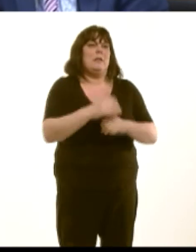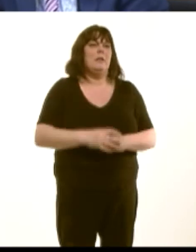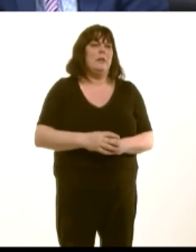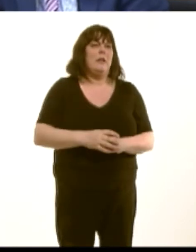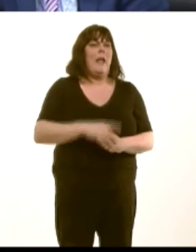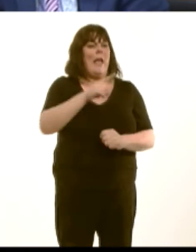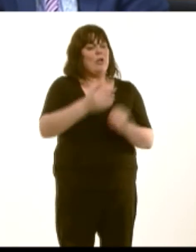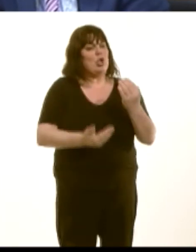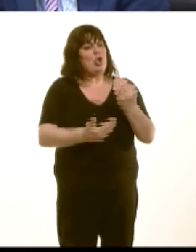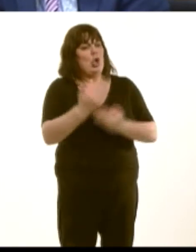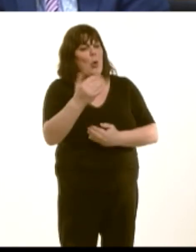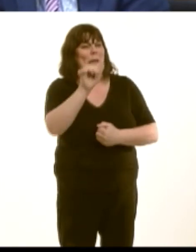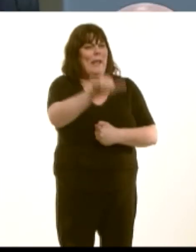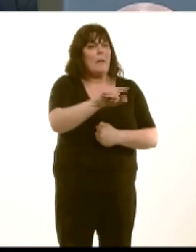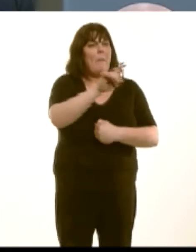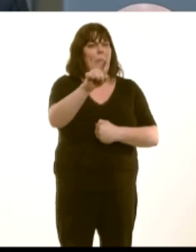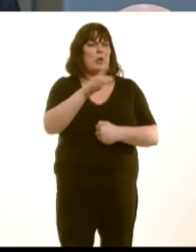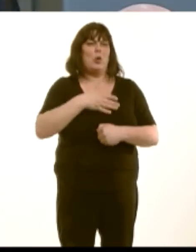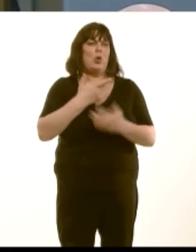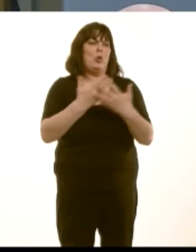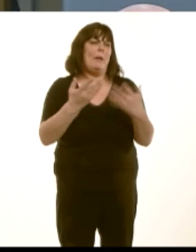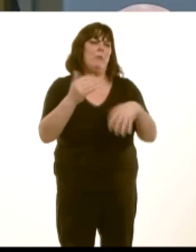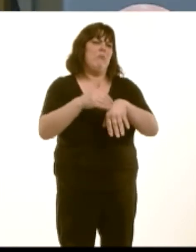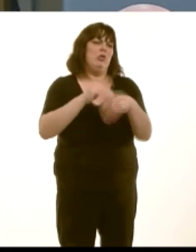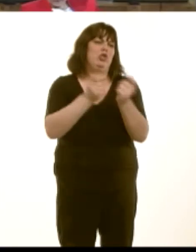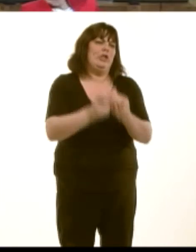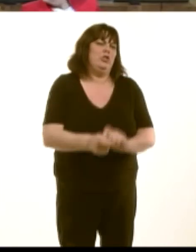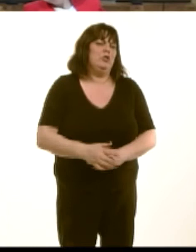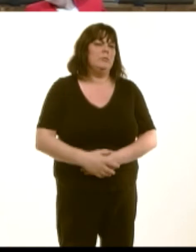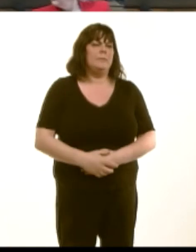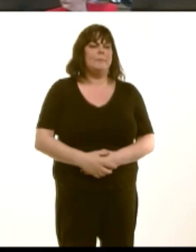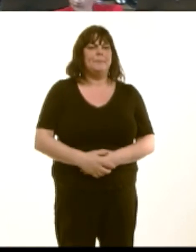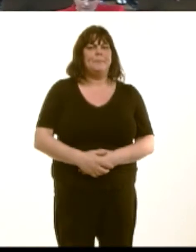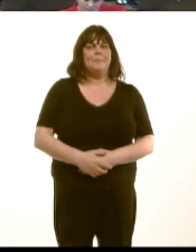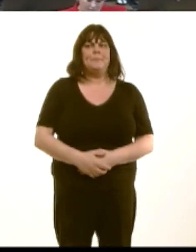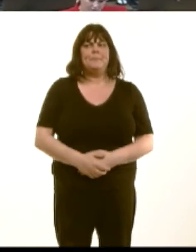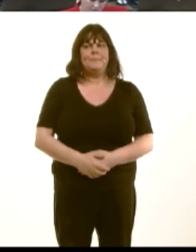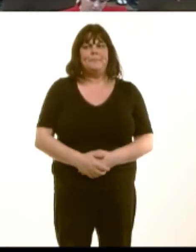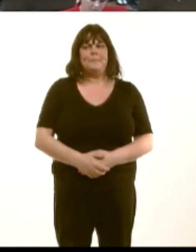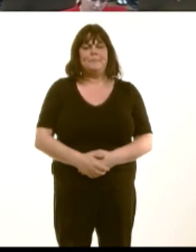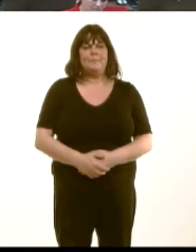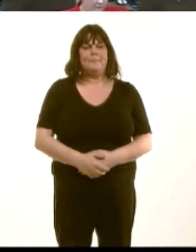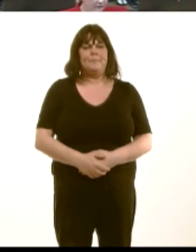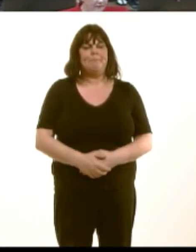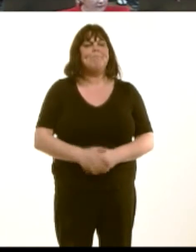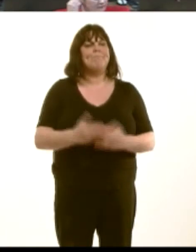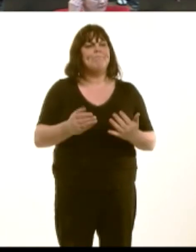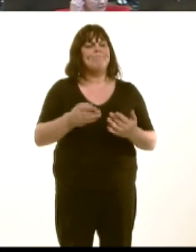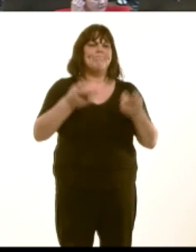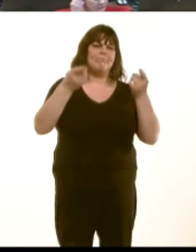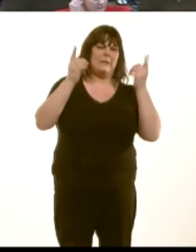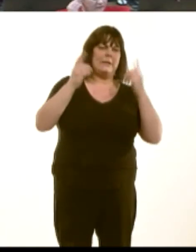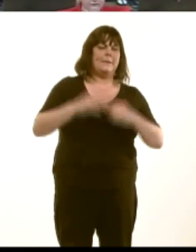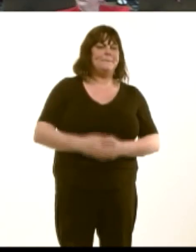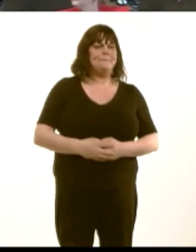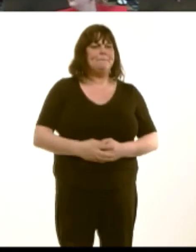as least disruptive as possible. Roger Glyn Thomas. Prif Weinidog. First Minister,